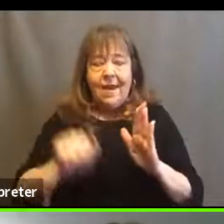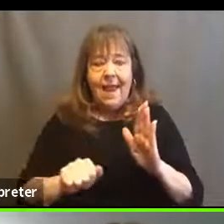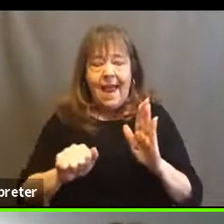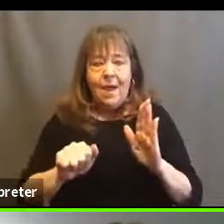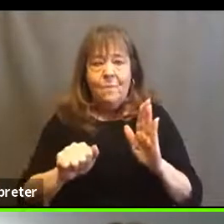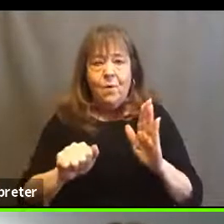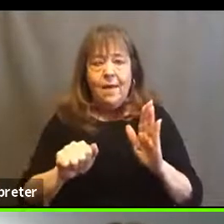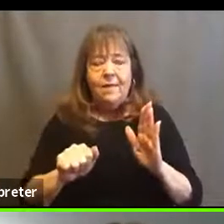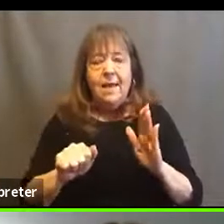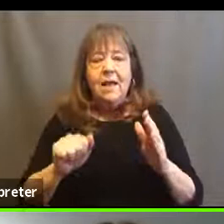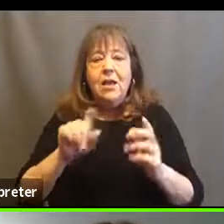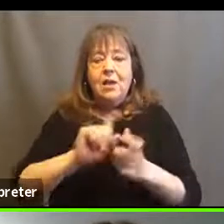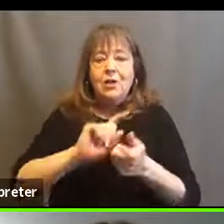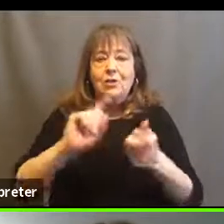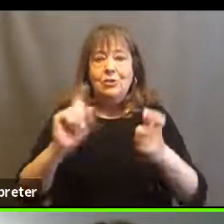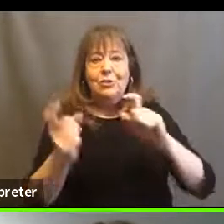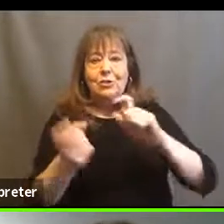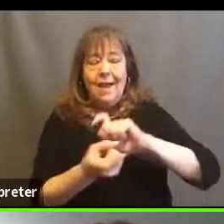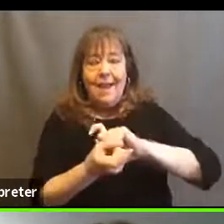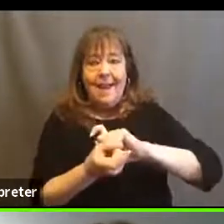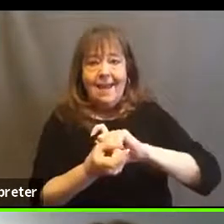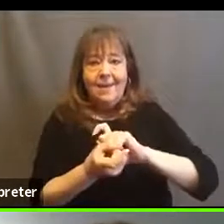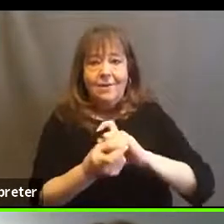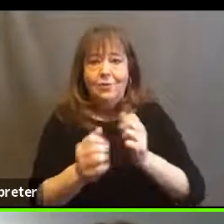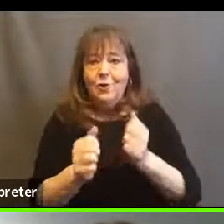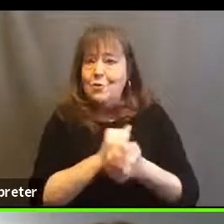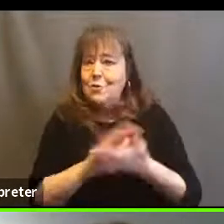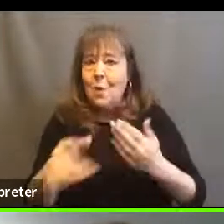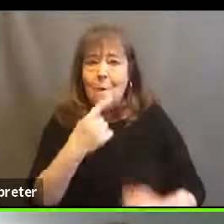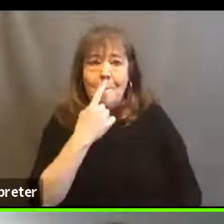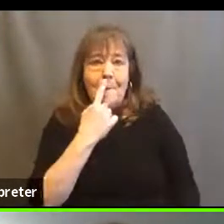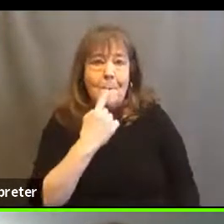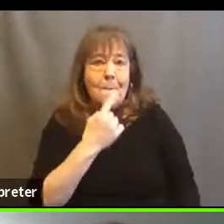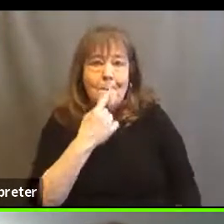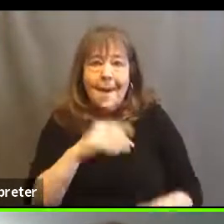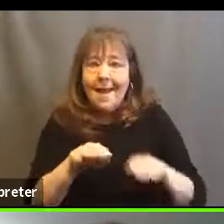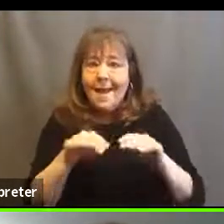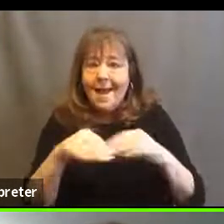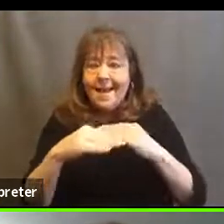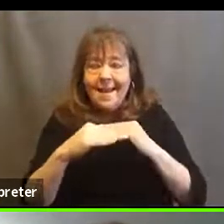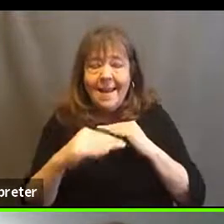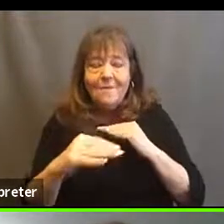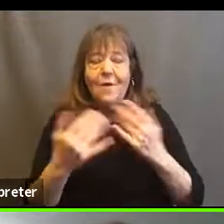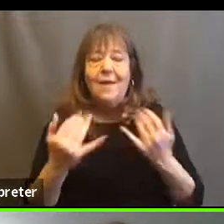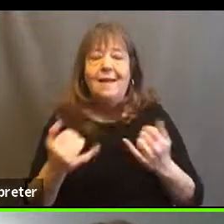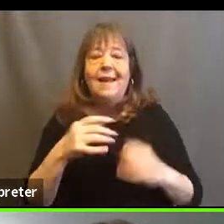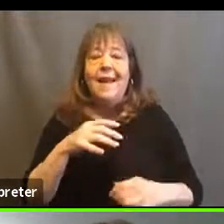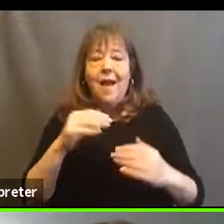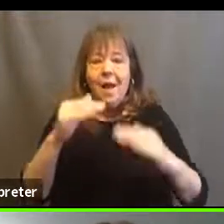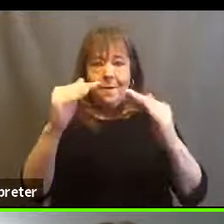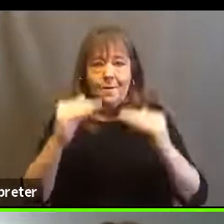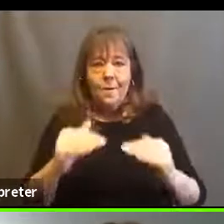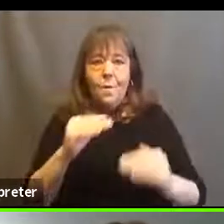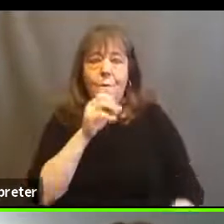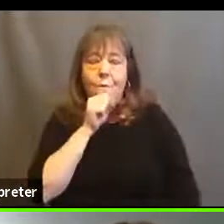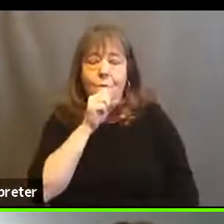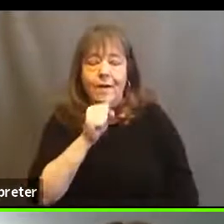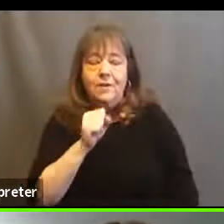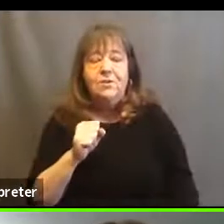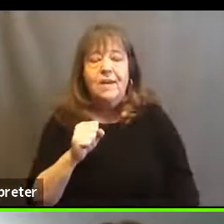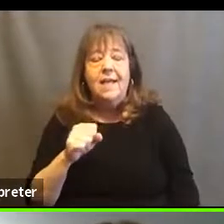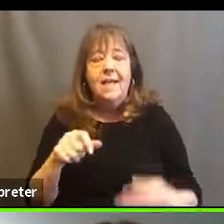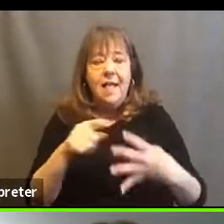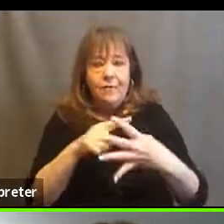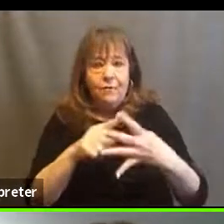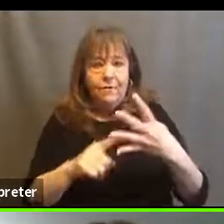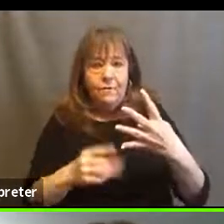the status level down from red to orange. So it's a good day. The indicators established as parameters for our status levels